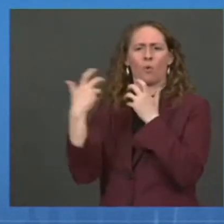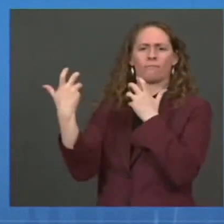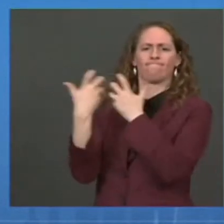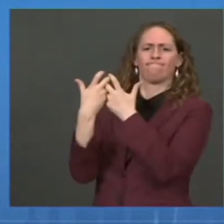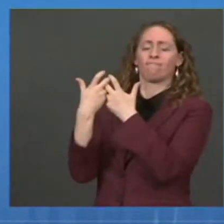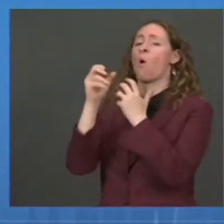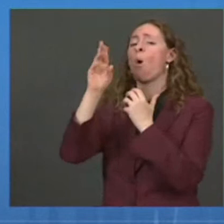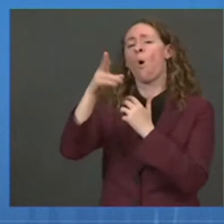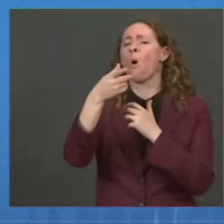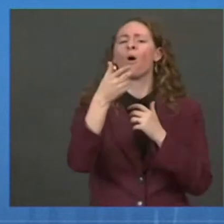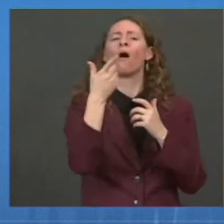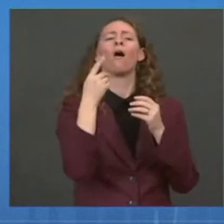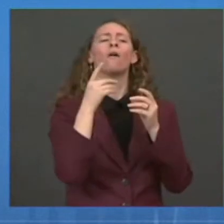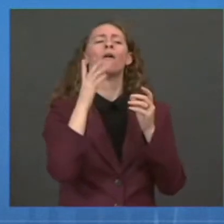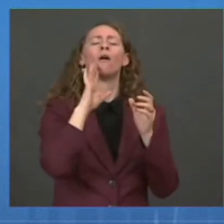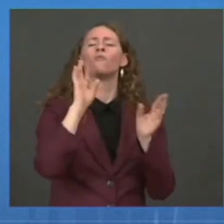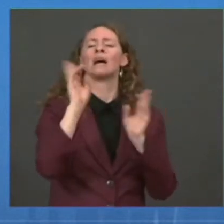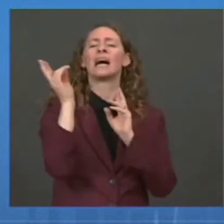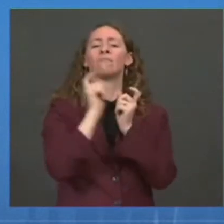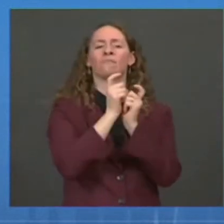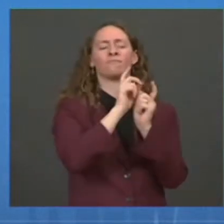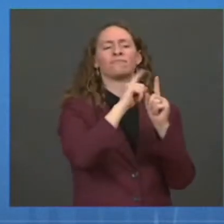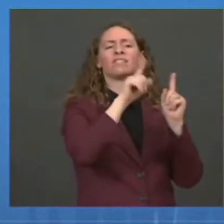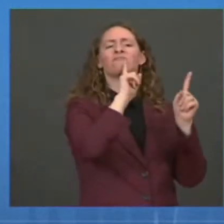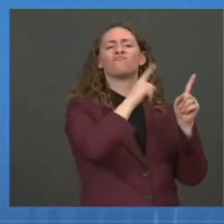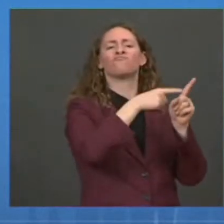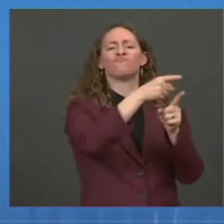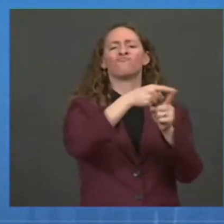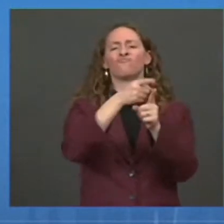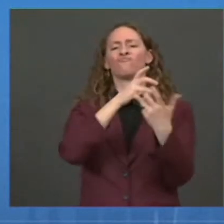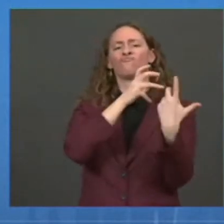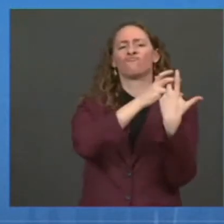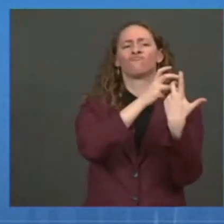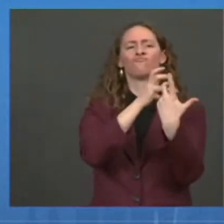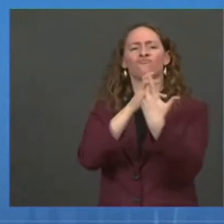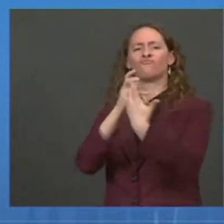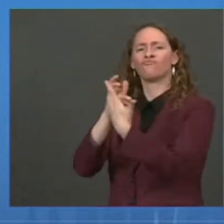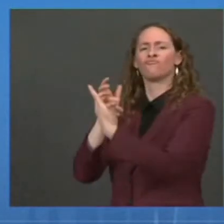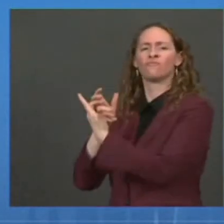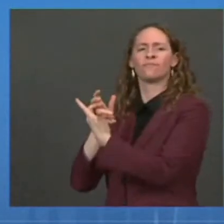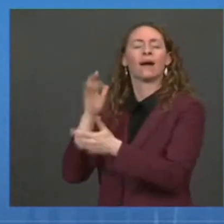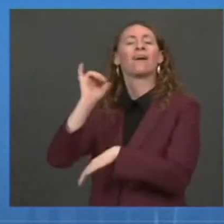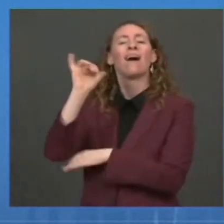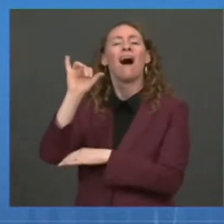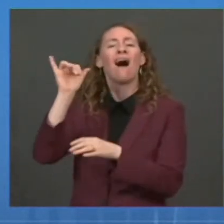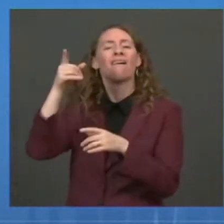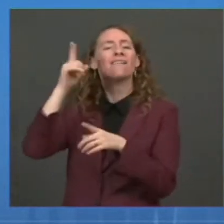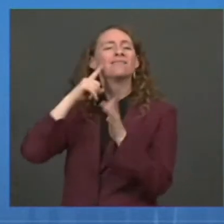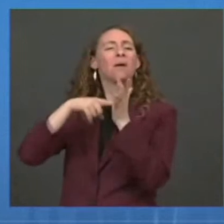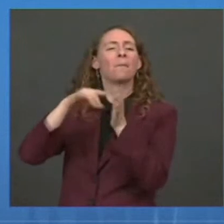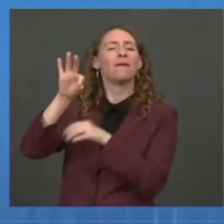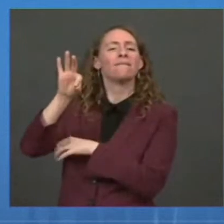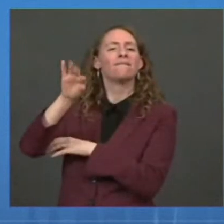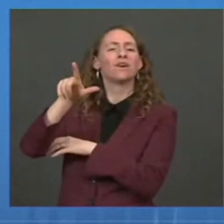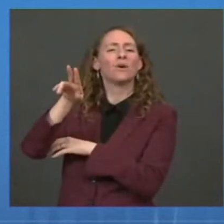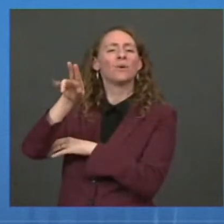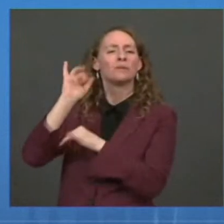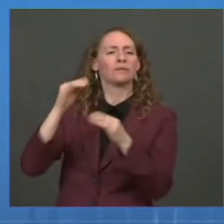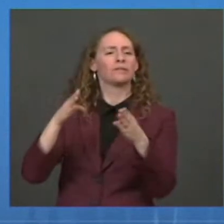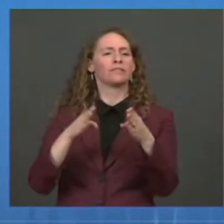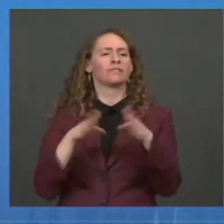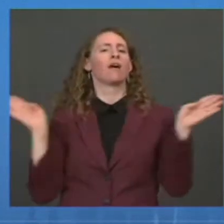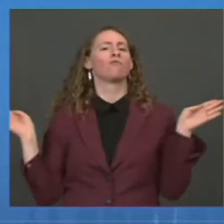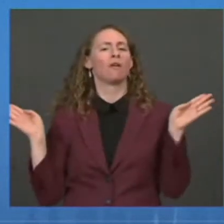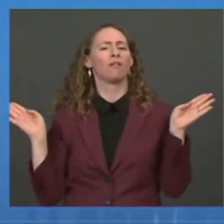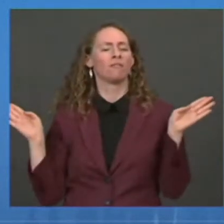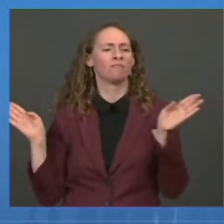vaccines where the strains are given to the manufacturers, they're told what to put in the vaccine so it's uniform? Or would the manufacturers be making